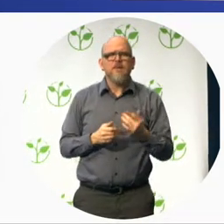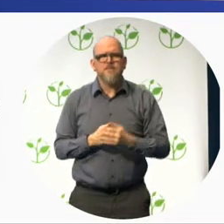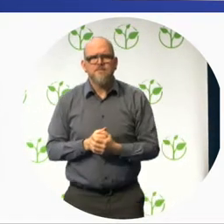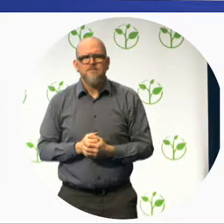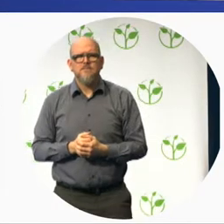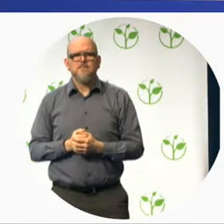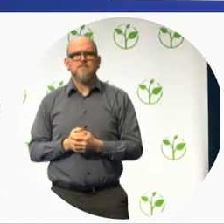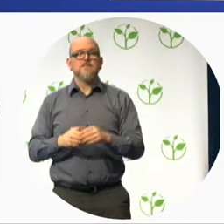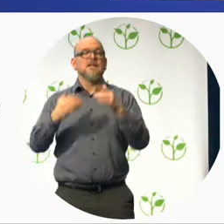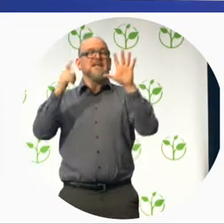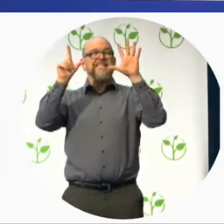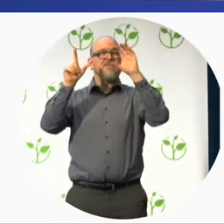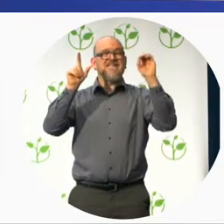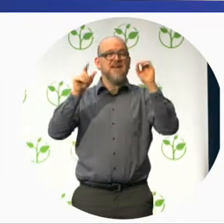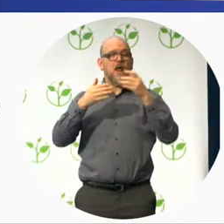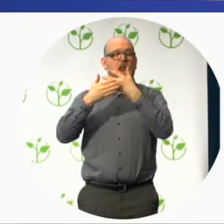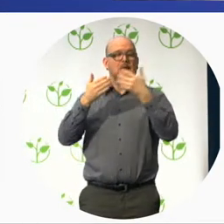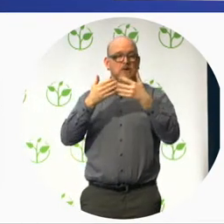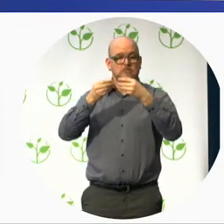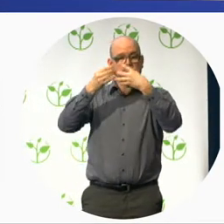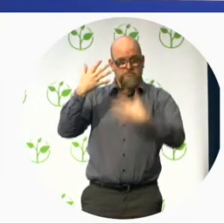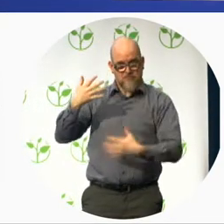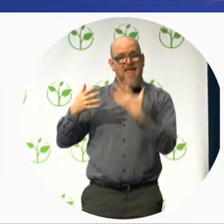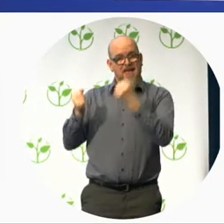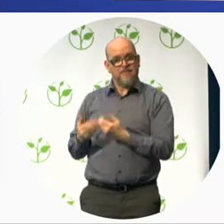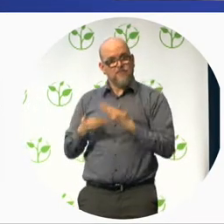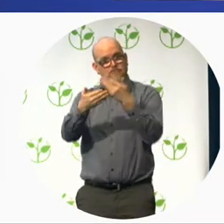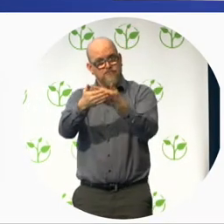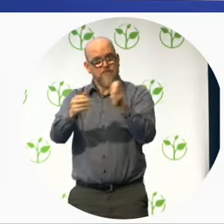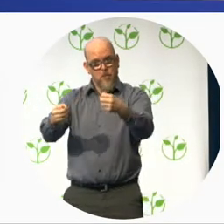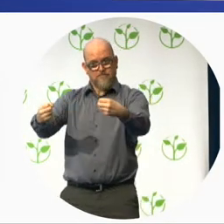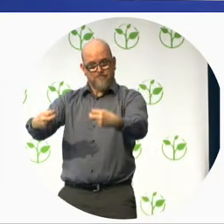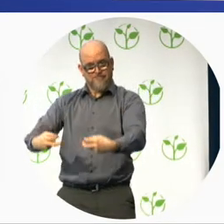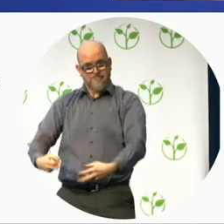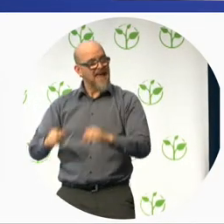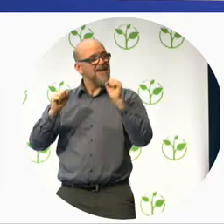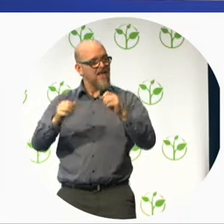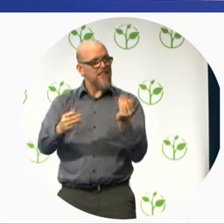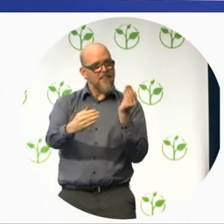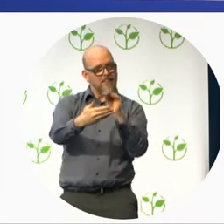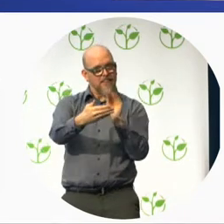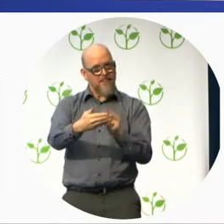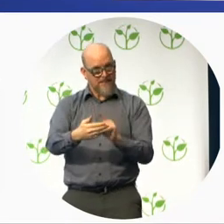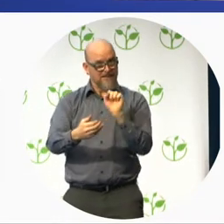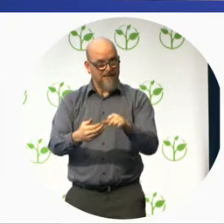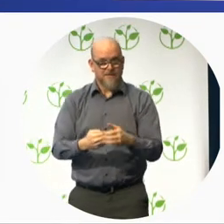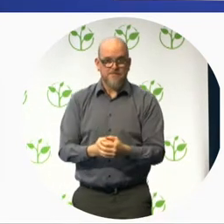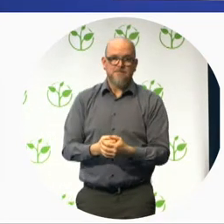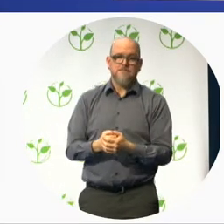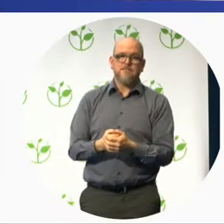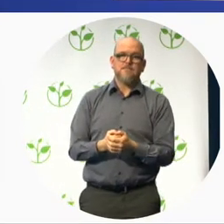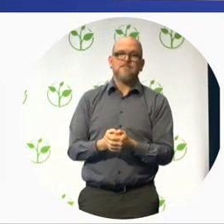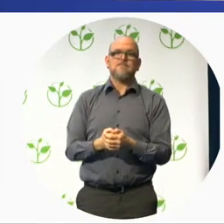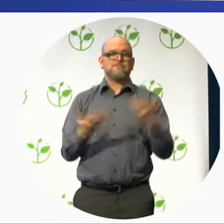utilize unpaid interns at times. So imagine being 19 years old, you want a job with the federal